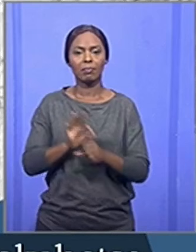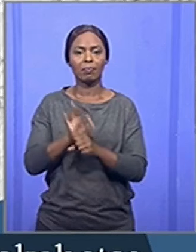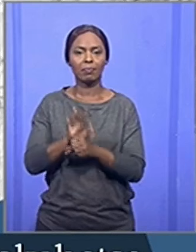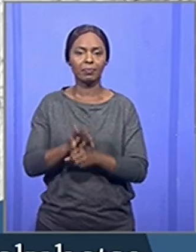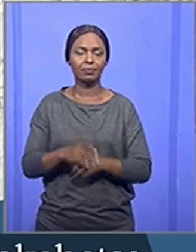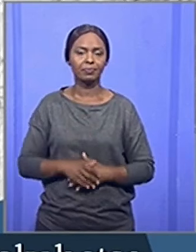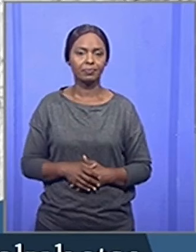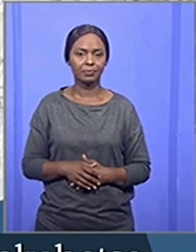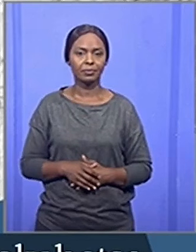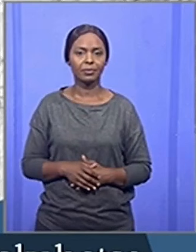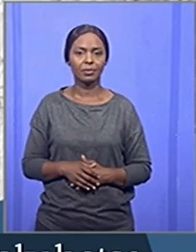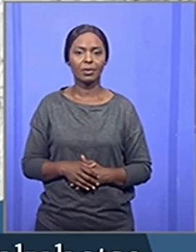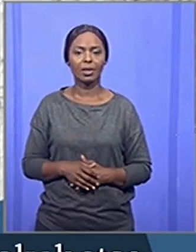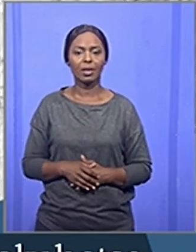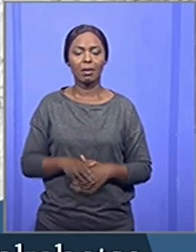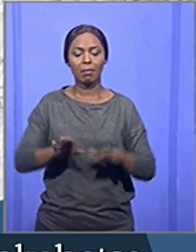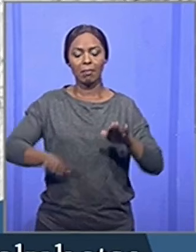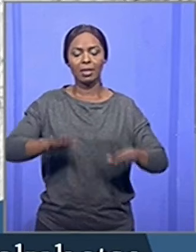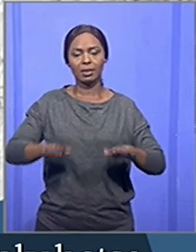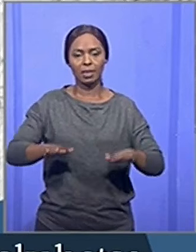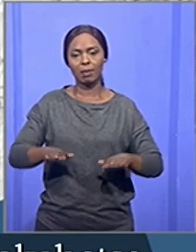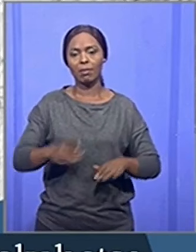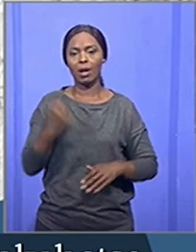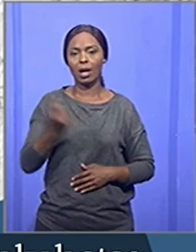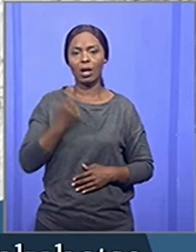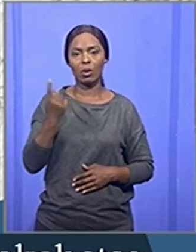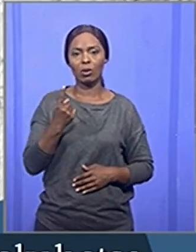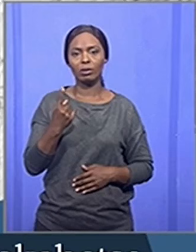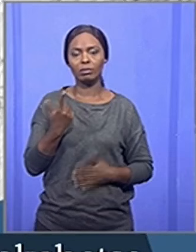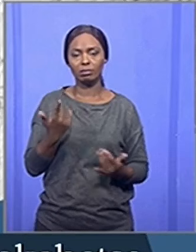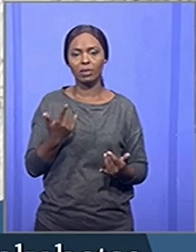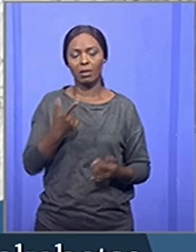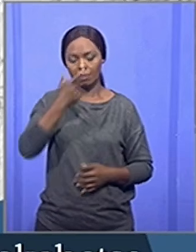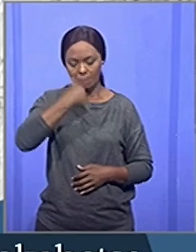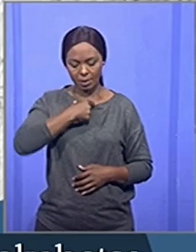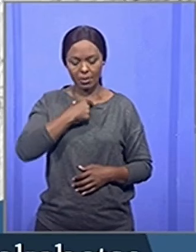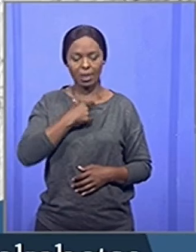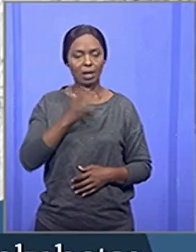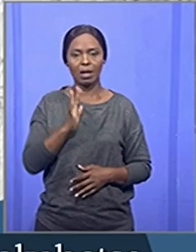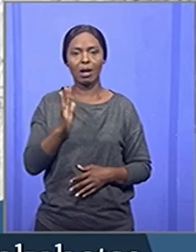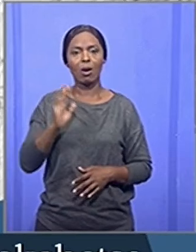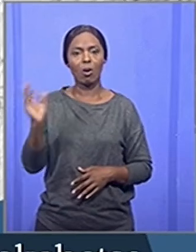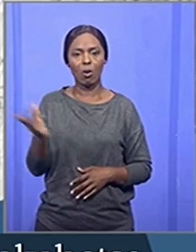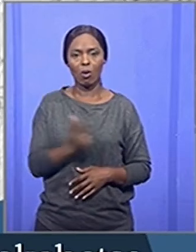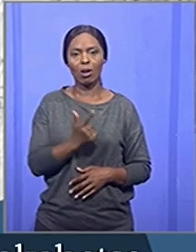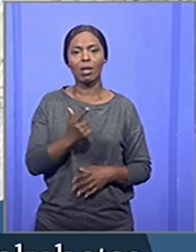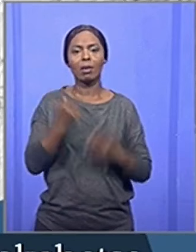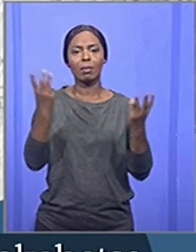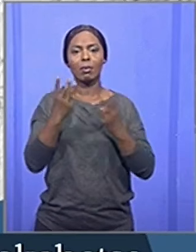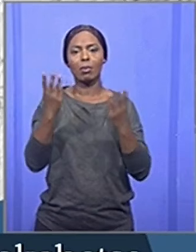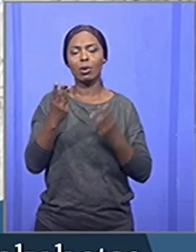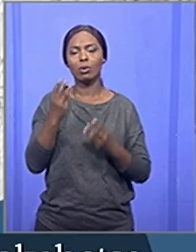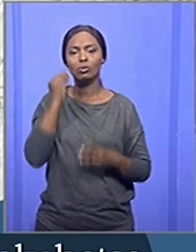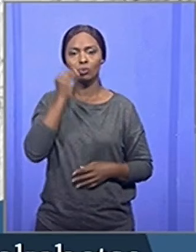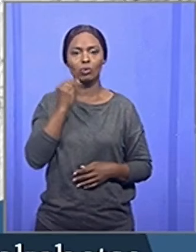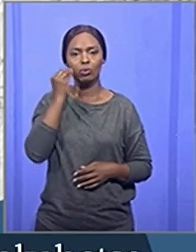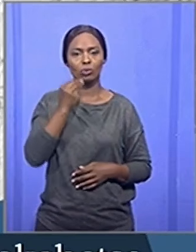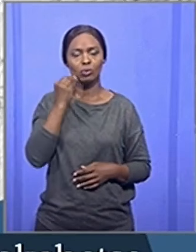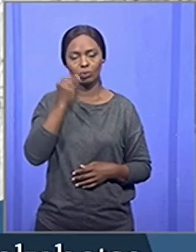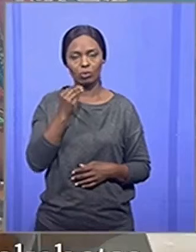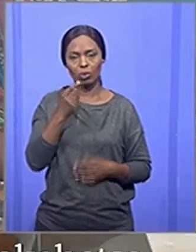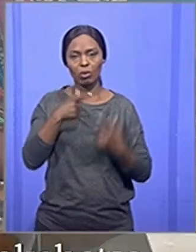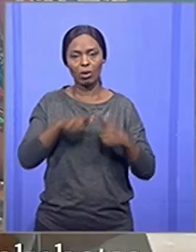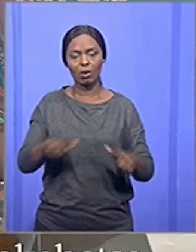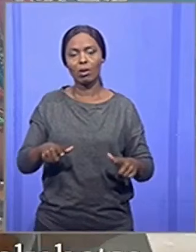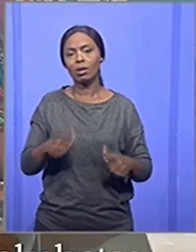re council po ga se yona fela e latlhetseng setšhaba sohle sa Basotho se latlhetse gobane o ne le merero e